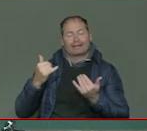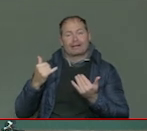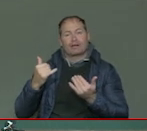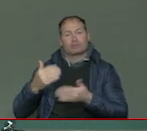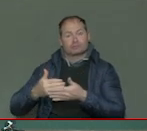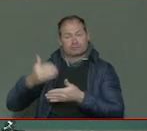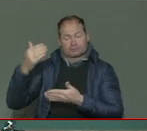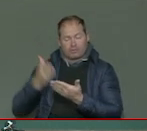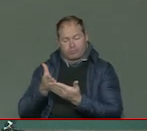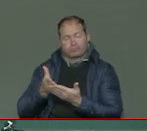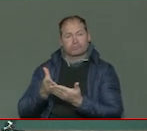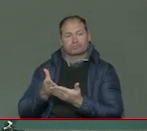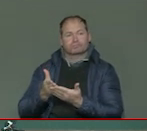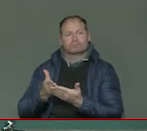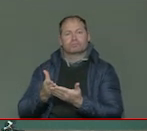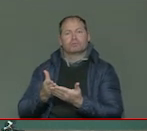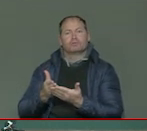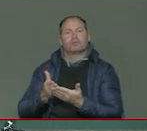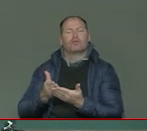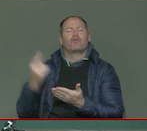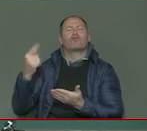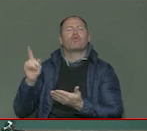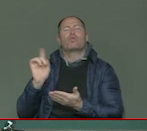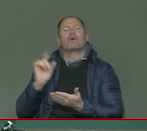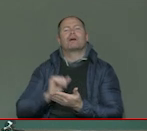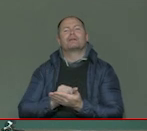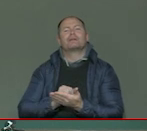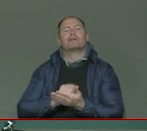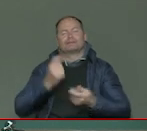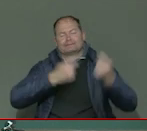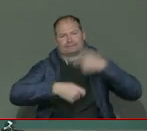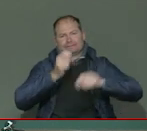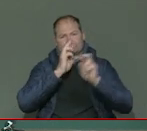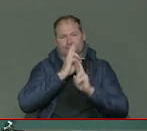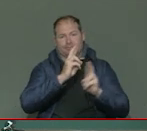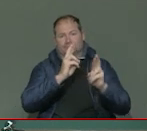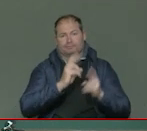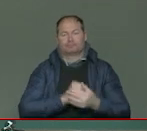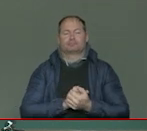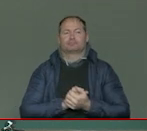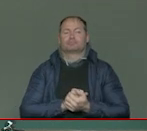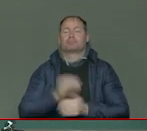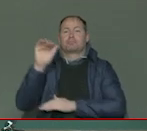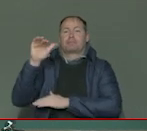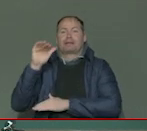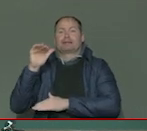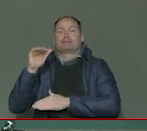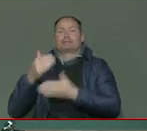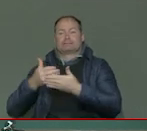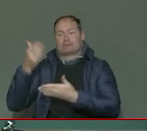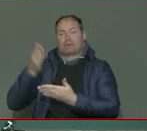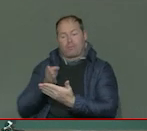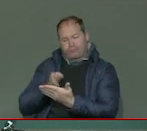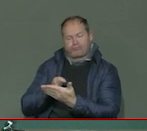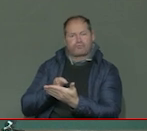statement was in respect of sales. It also did not appear on the bank statement for May. Let's say it